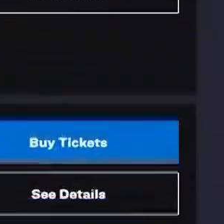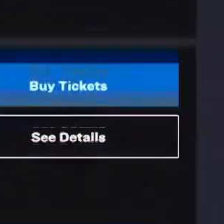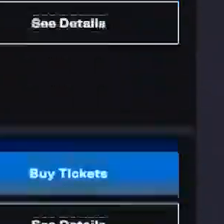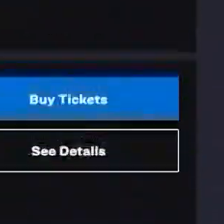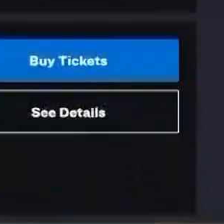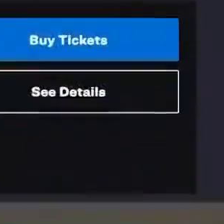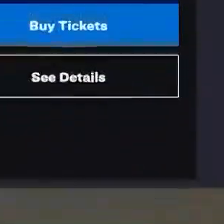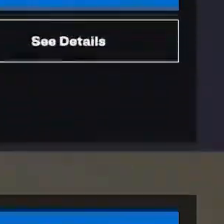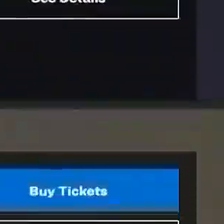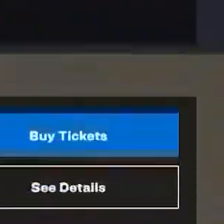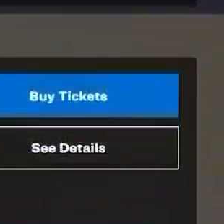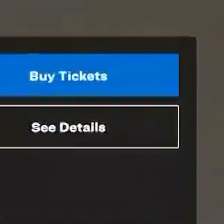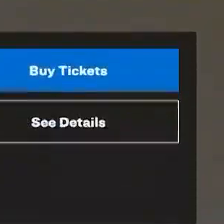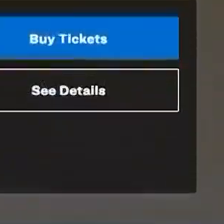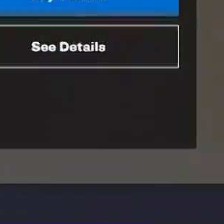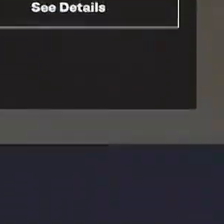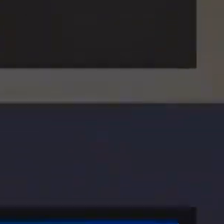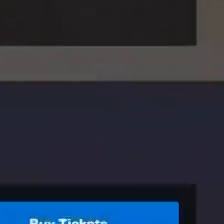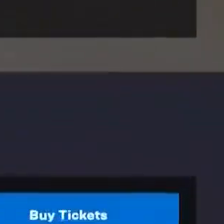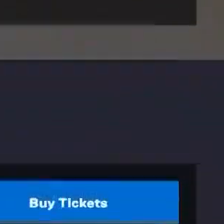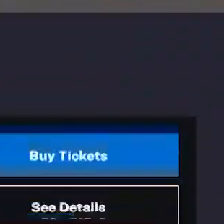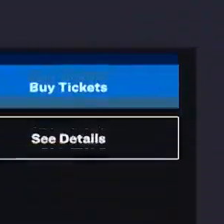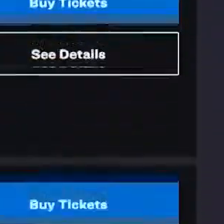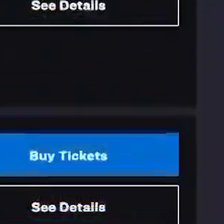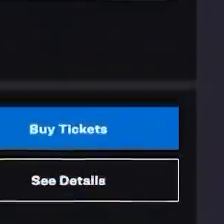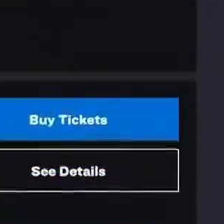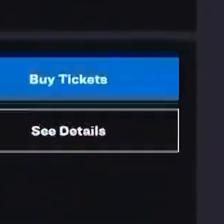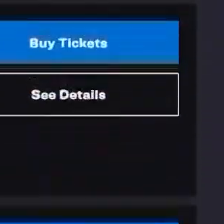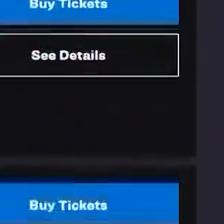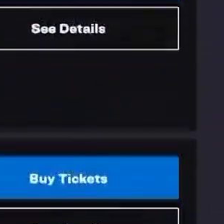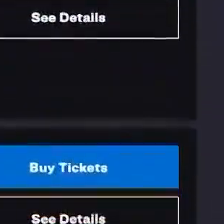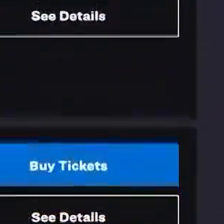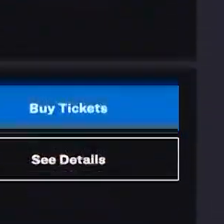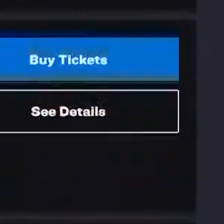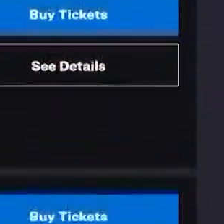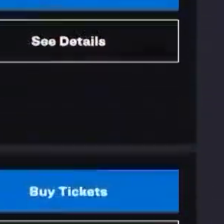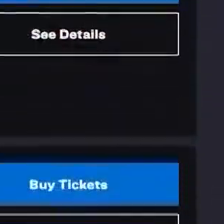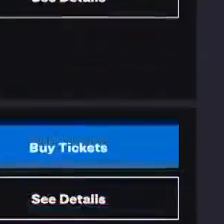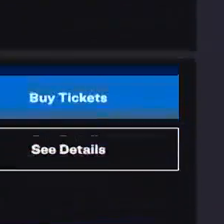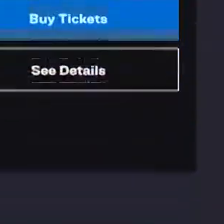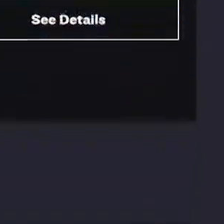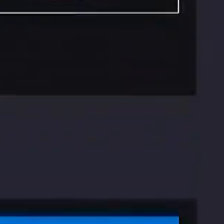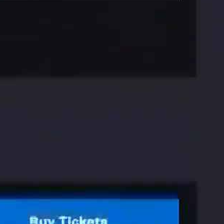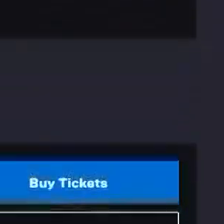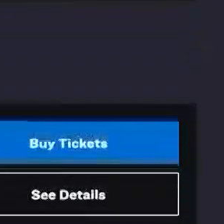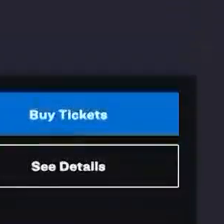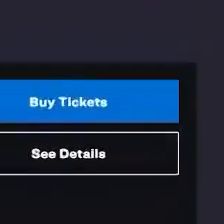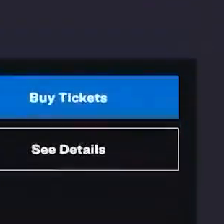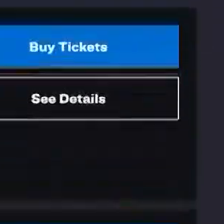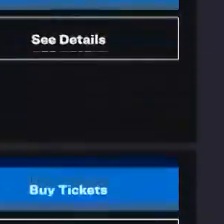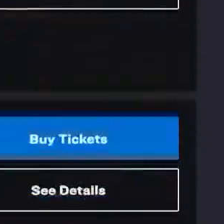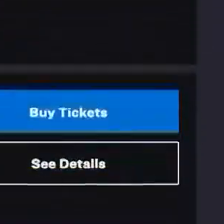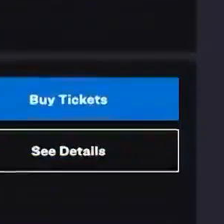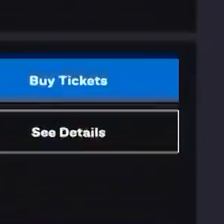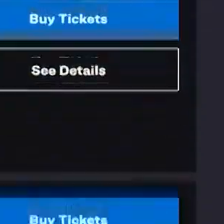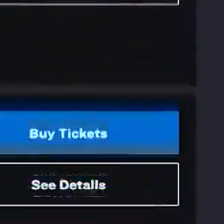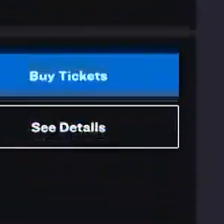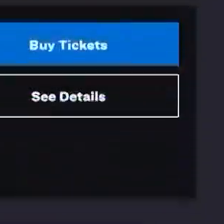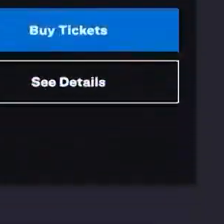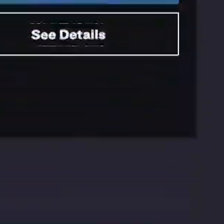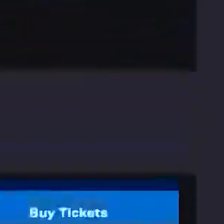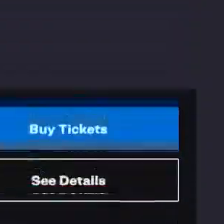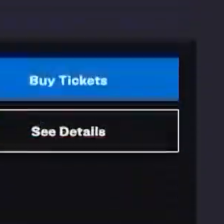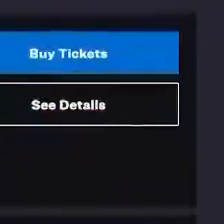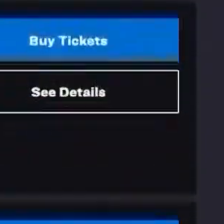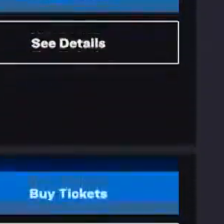It's something Radio City Music Hall has already booked seats for at events on its upcoming schedule, and it's meant to increase